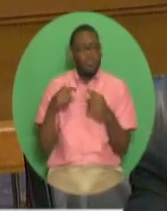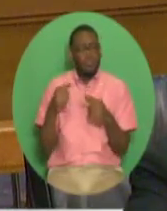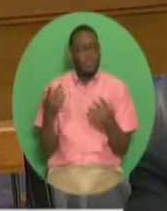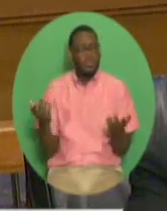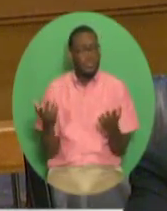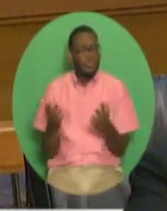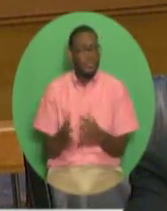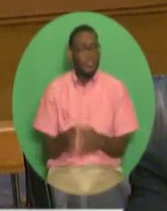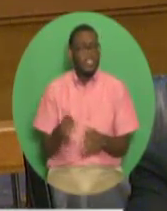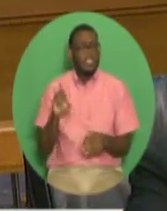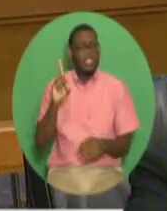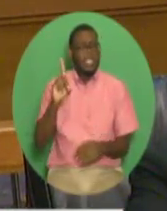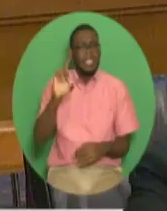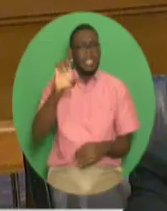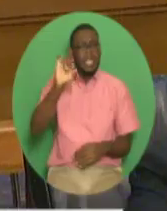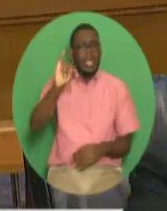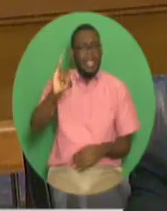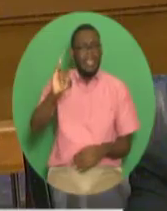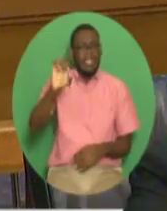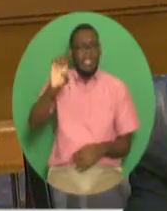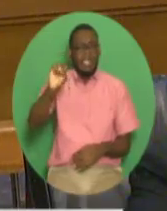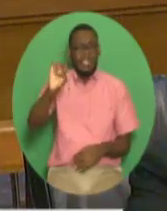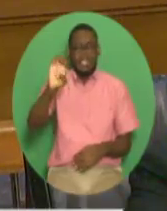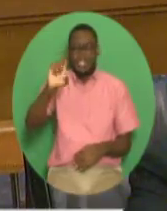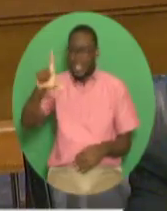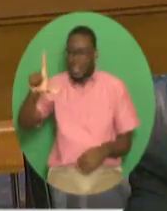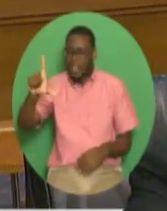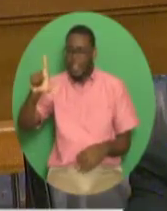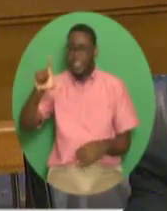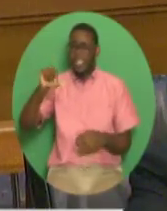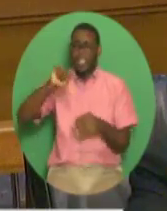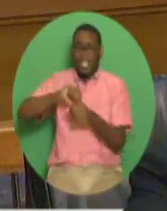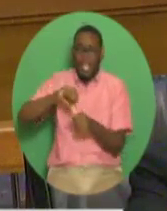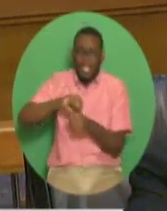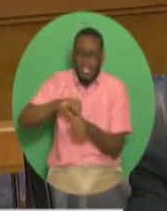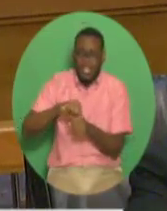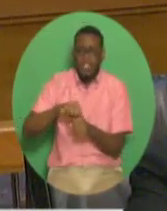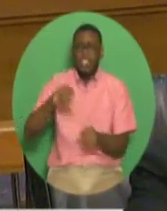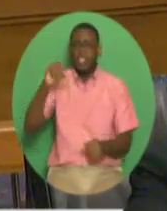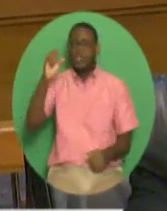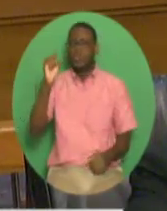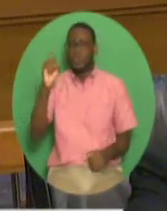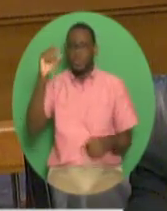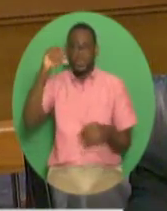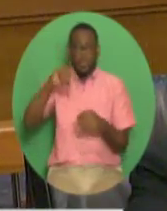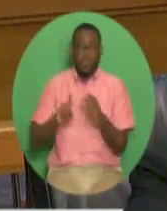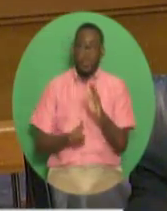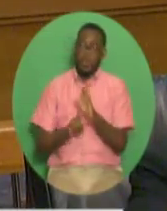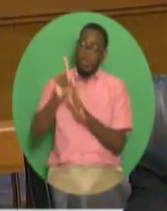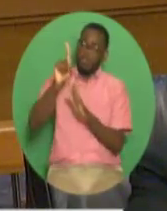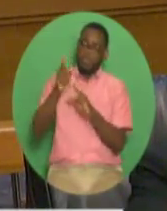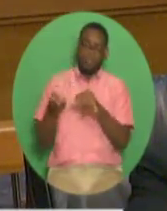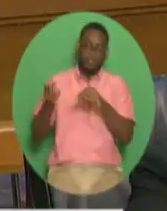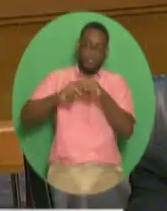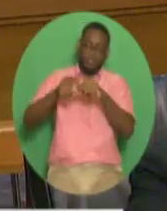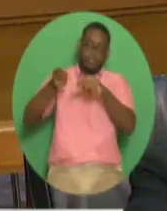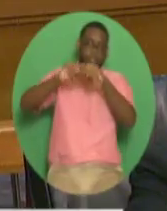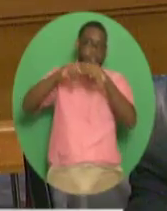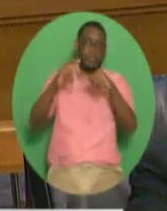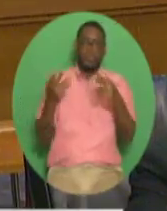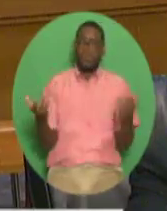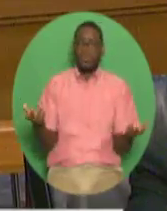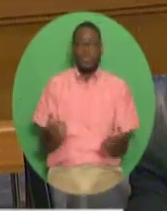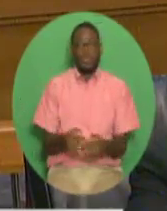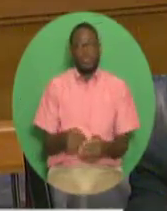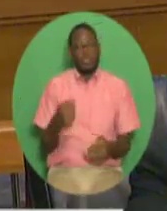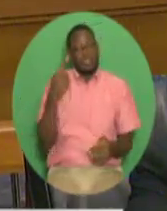the state of the fishing industry in the Otahiti area, which falls within the constituency of Faizabad. The fishermen have raised concerns